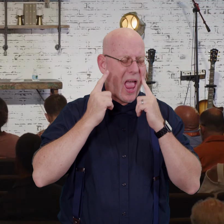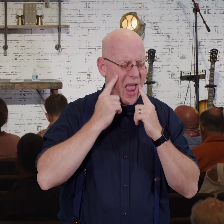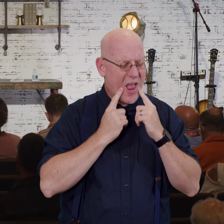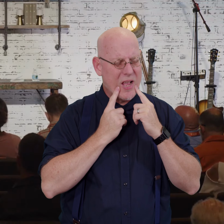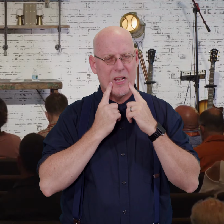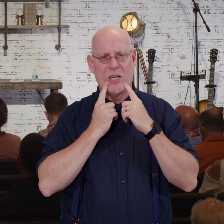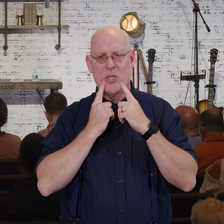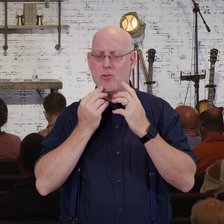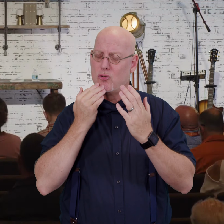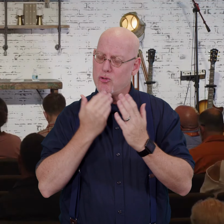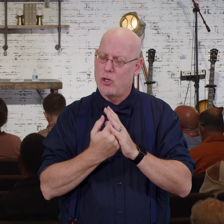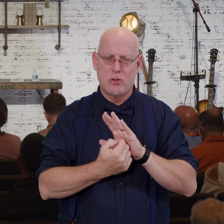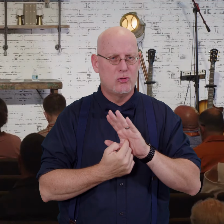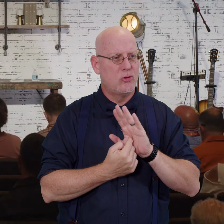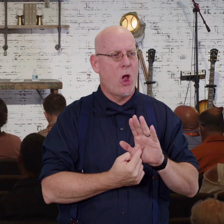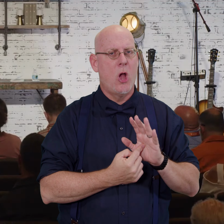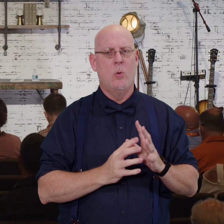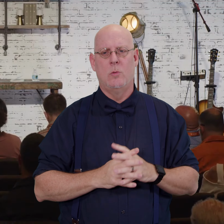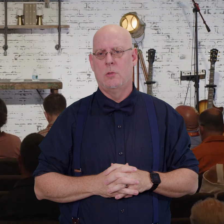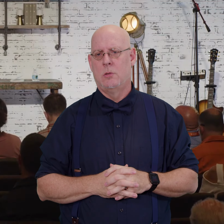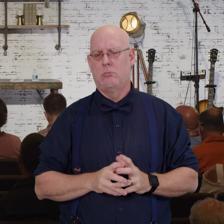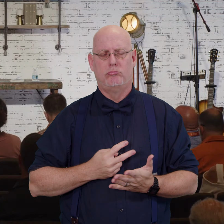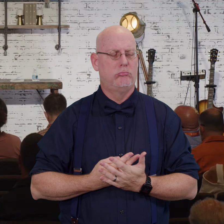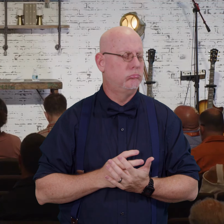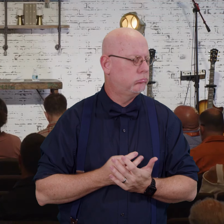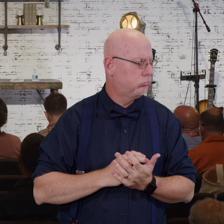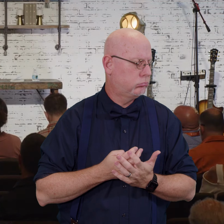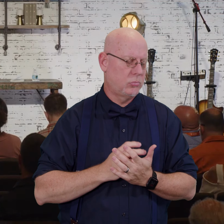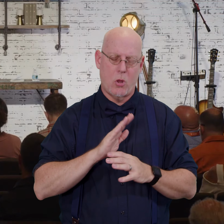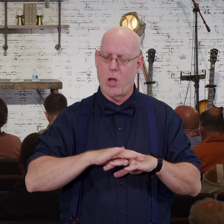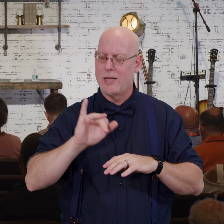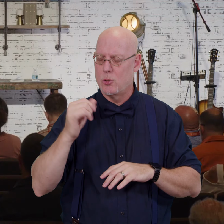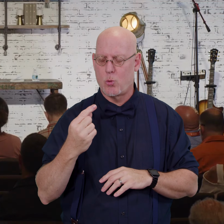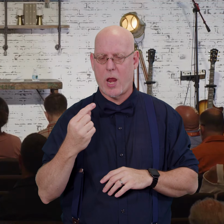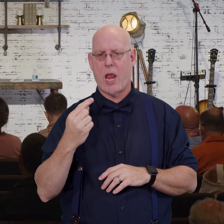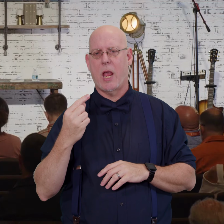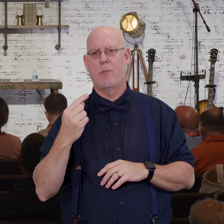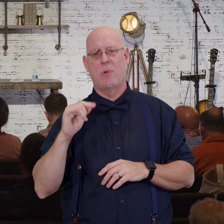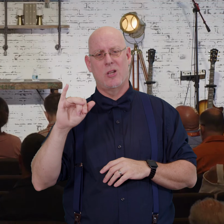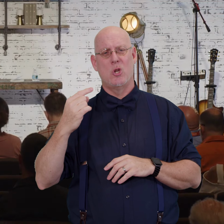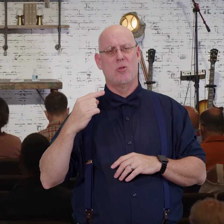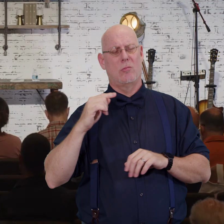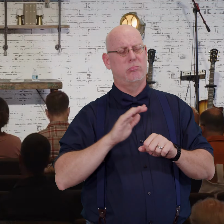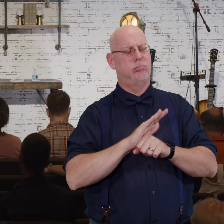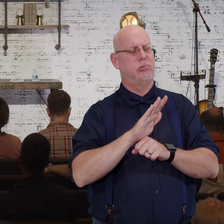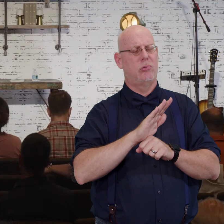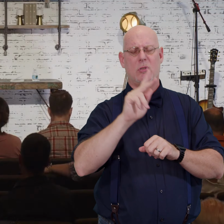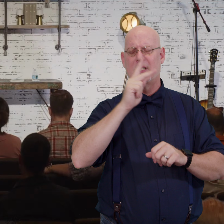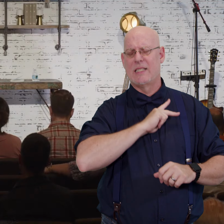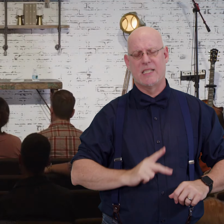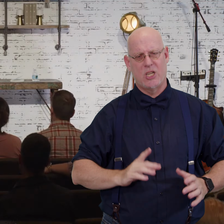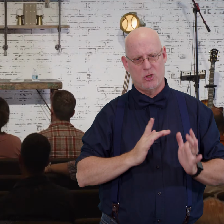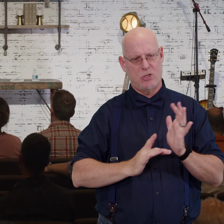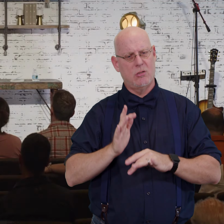So they're putting on a good show on Instagram. I mean, their Instagram feed is all King